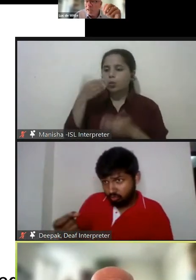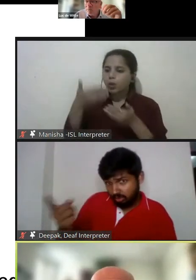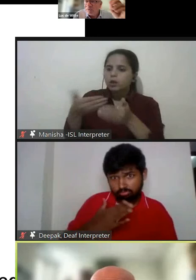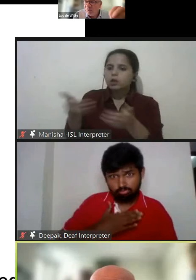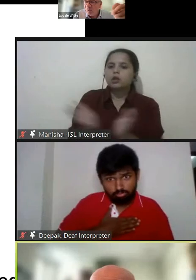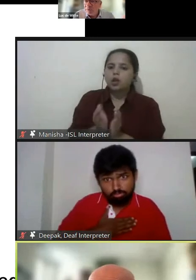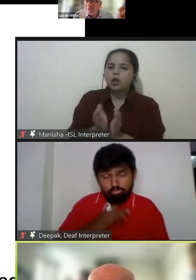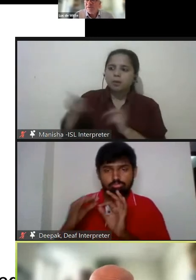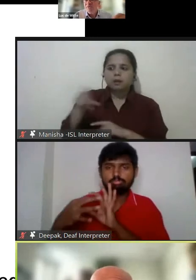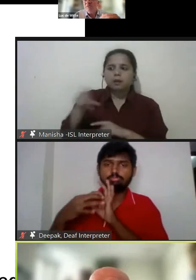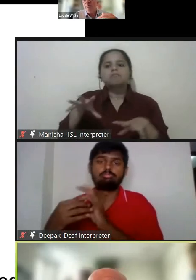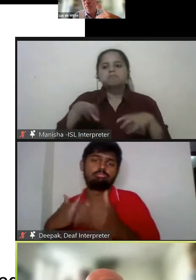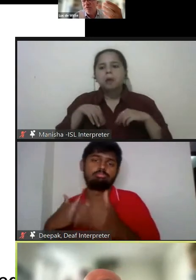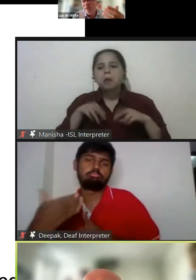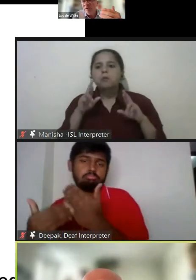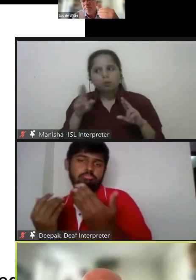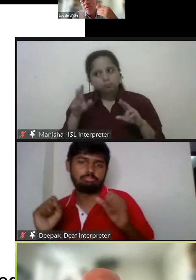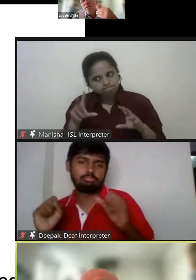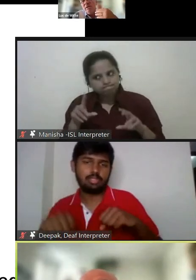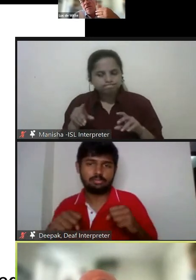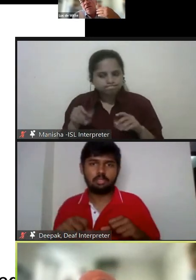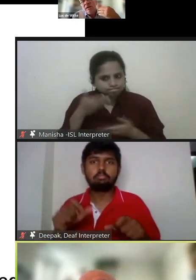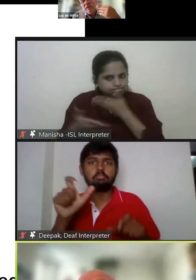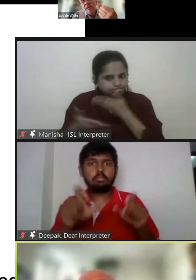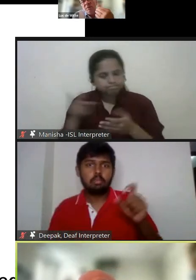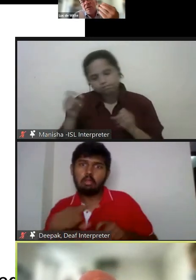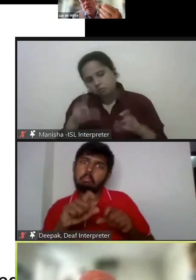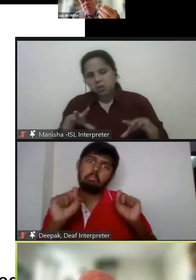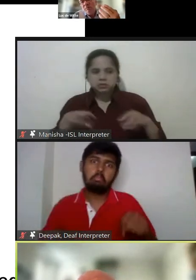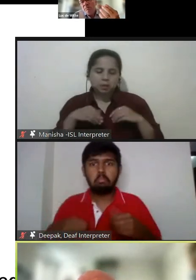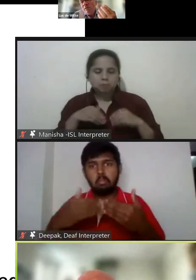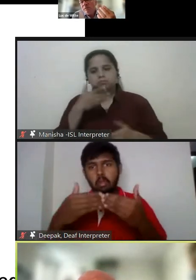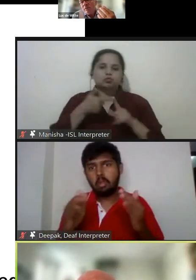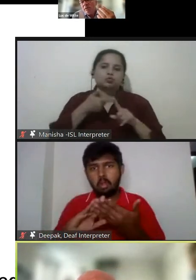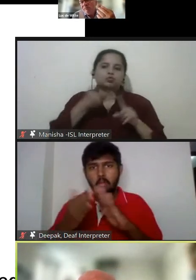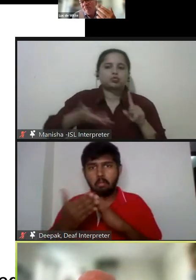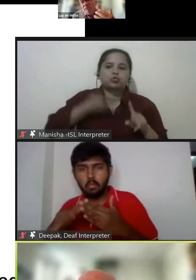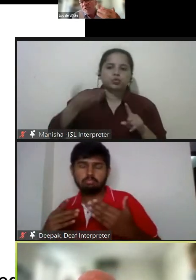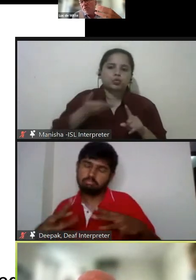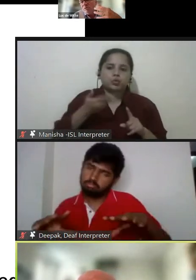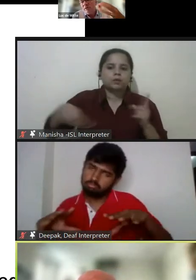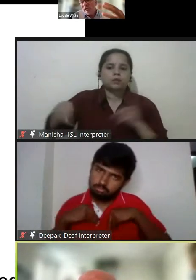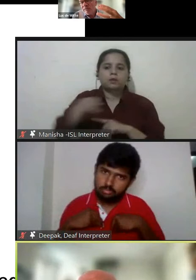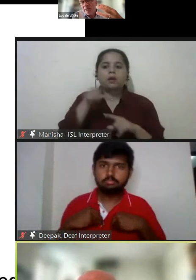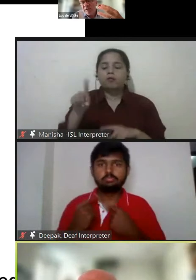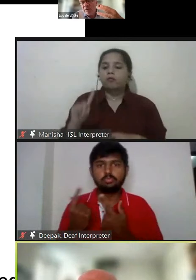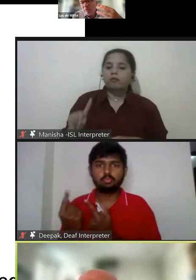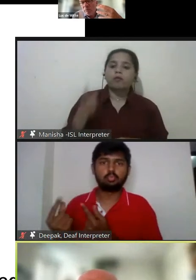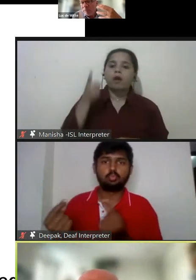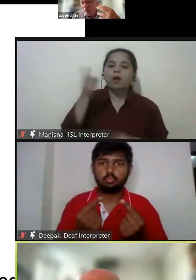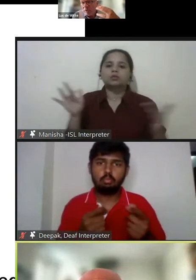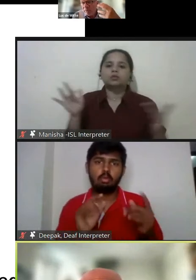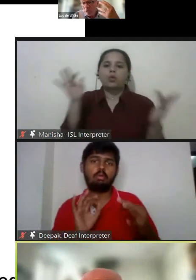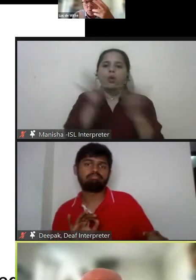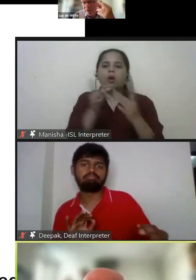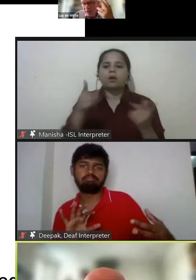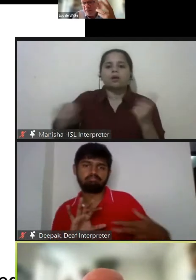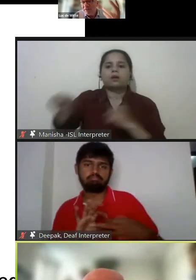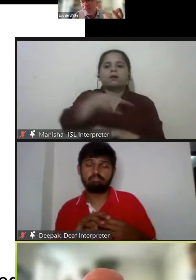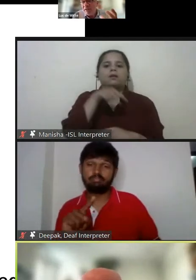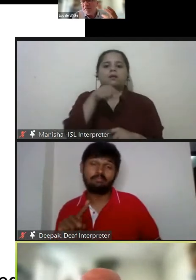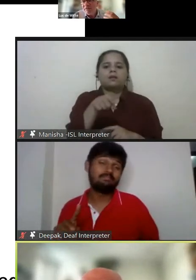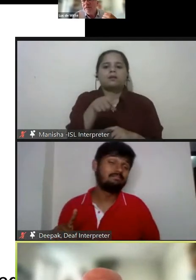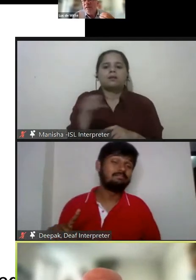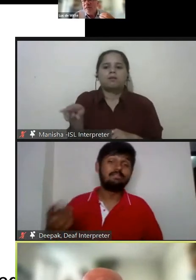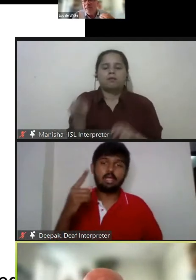and might be able to play such a role. We trained them, and they became a kind of first contact with open